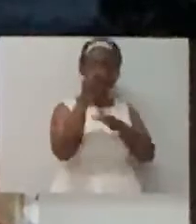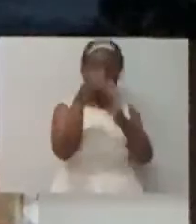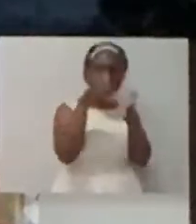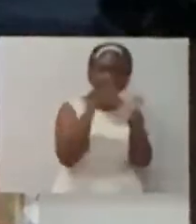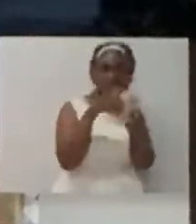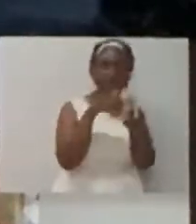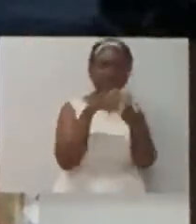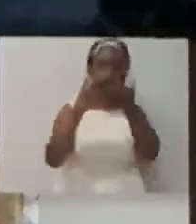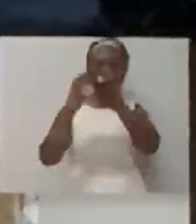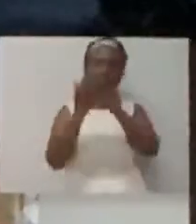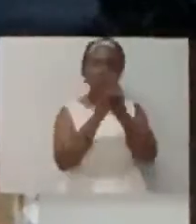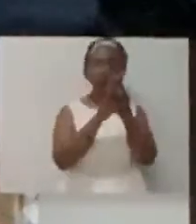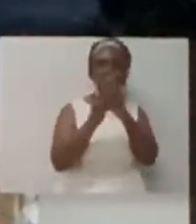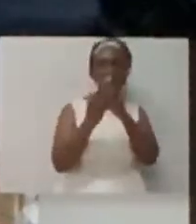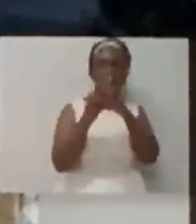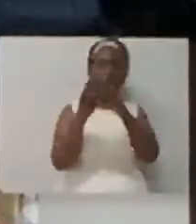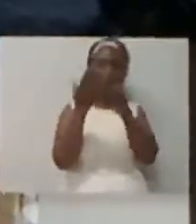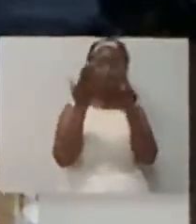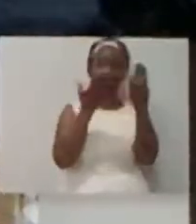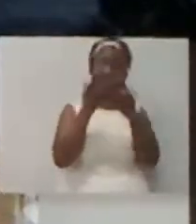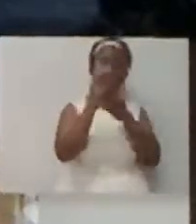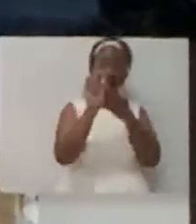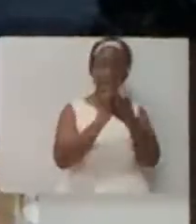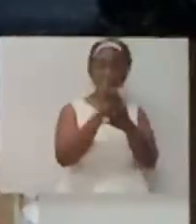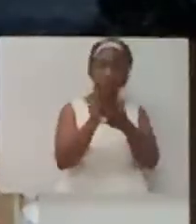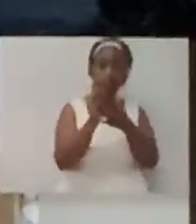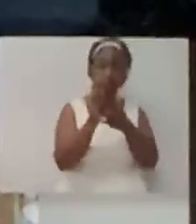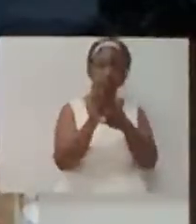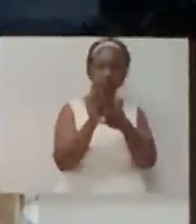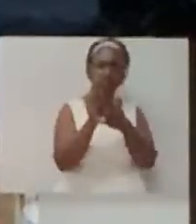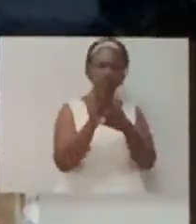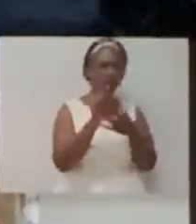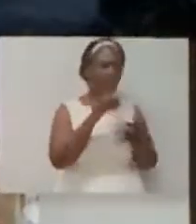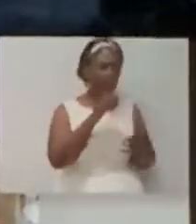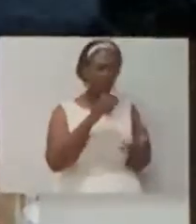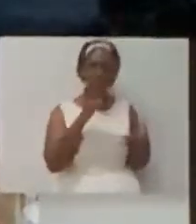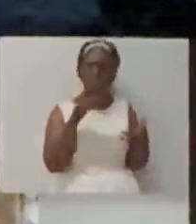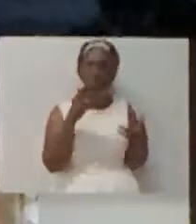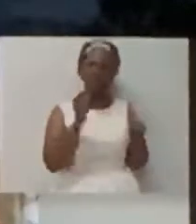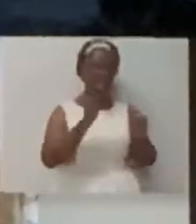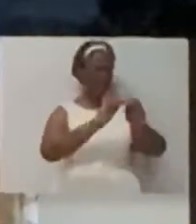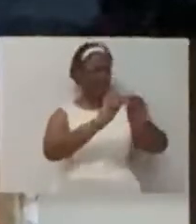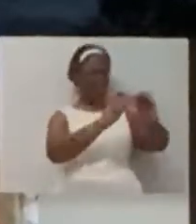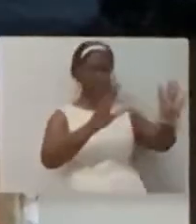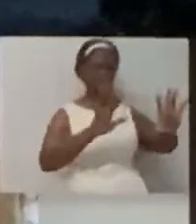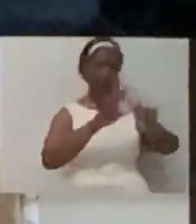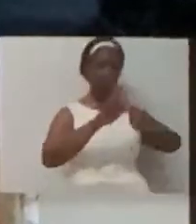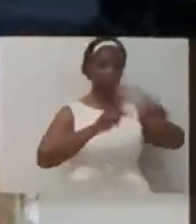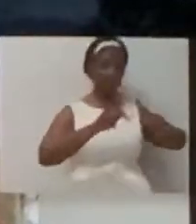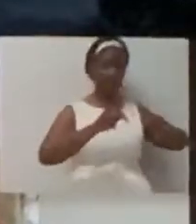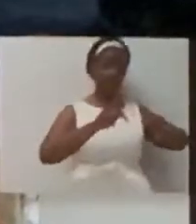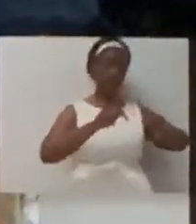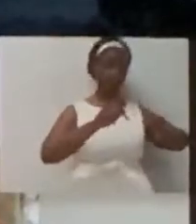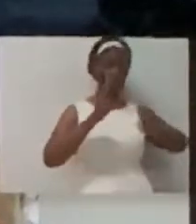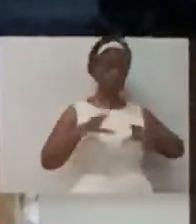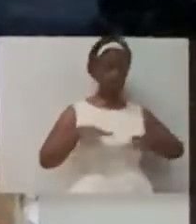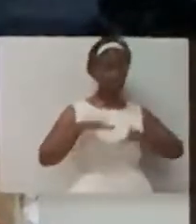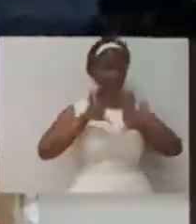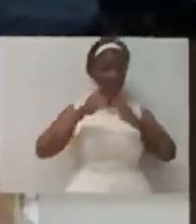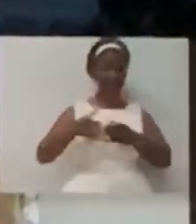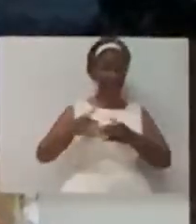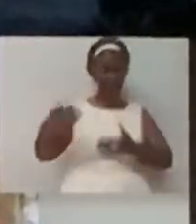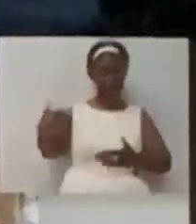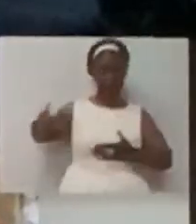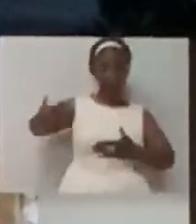community service hours to people in need by the time our building closed on March 13th. Who made it abundantly clear to the students behind